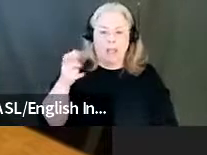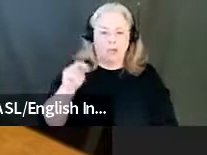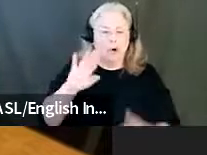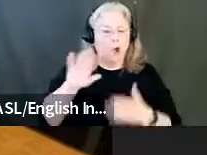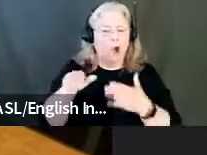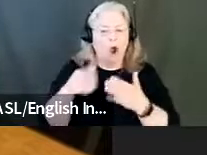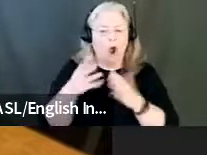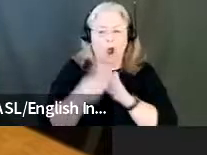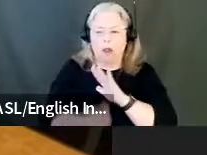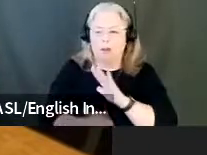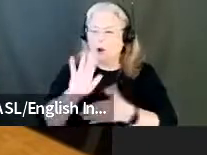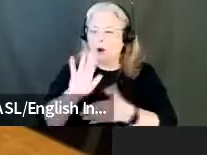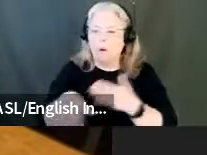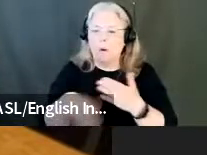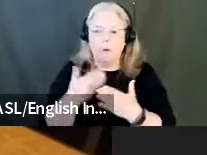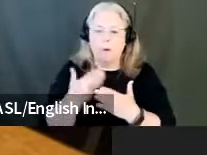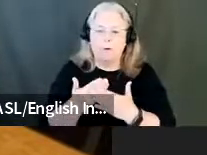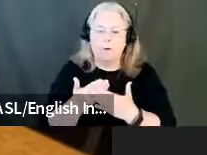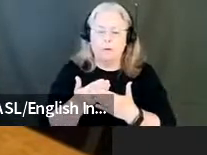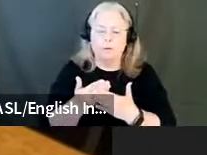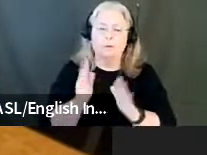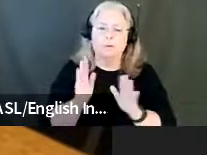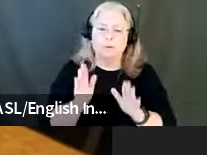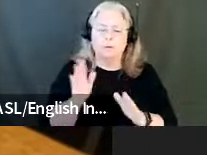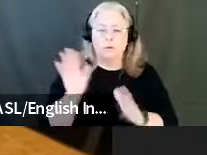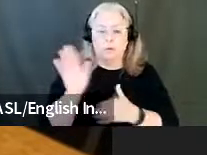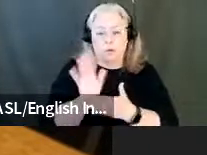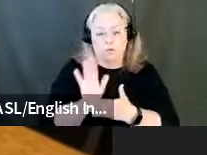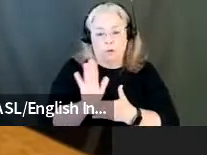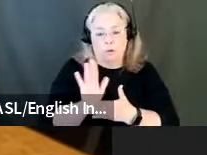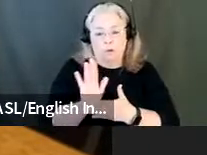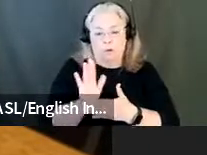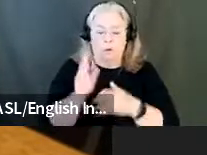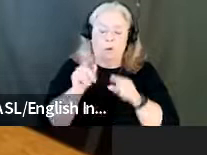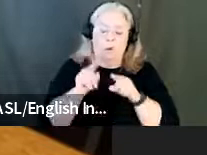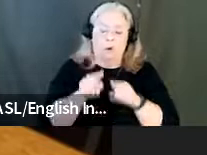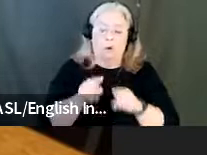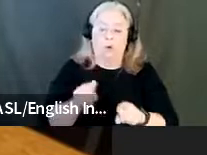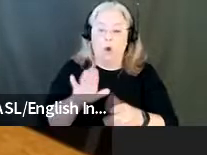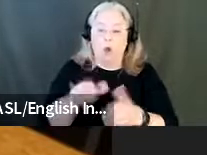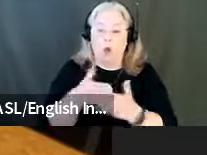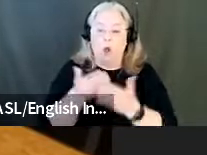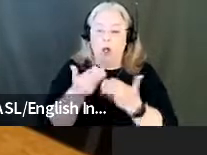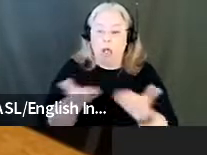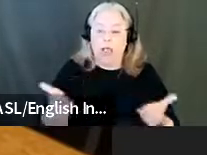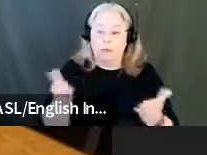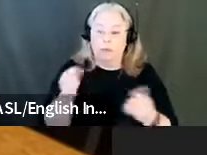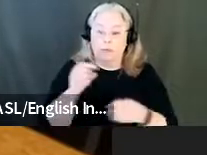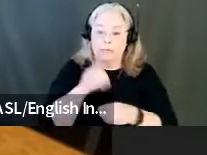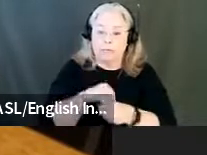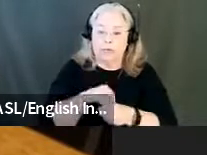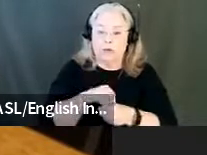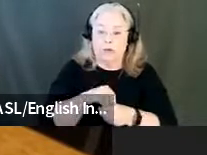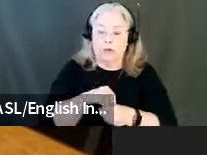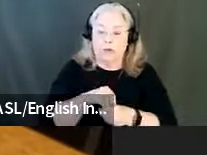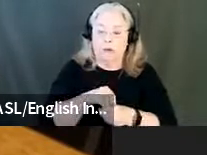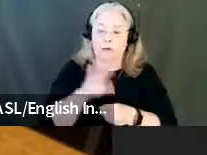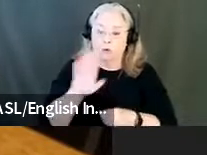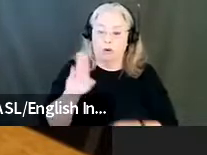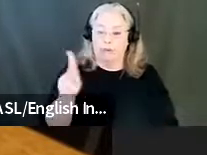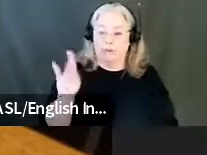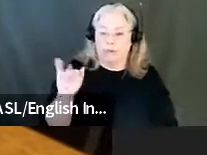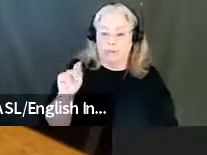those. So a couple of things, those videos that go along with all the items in your kit,